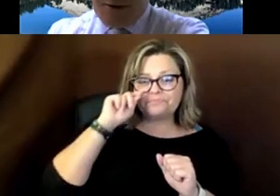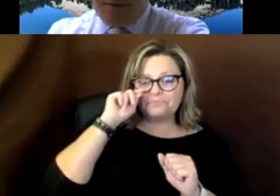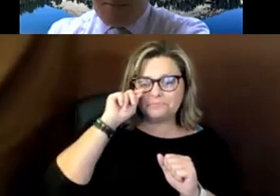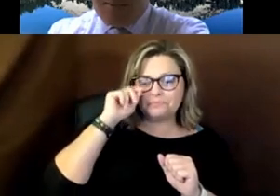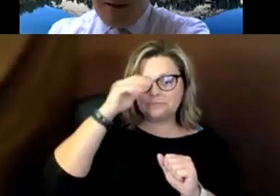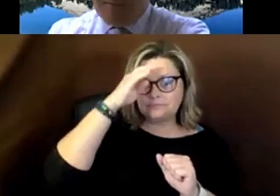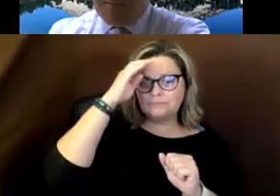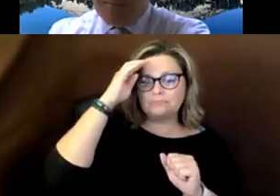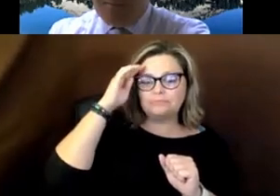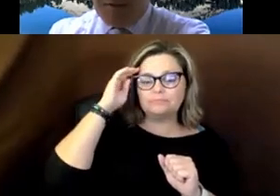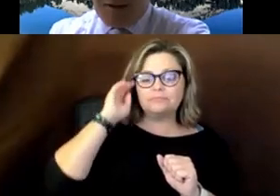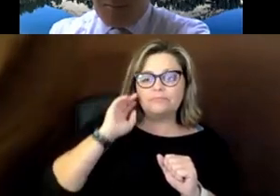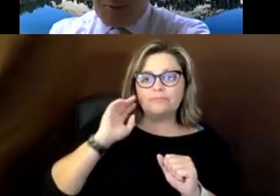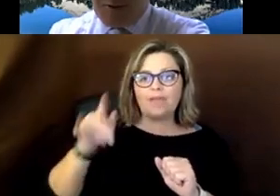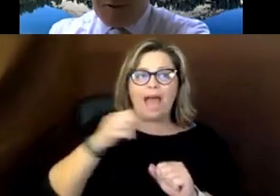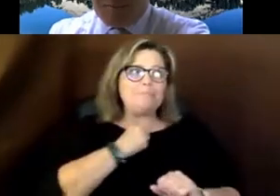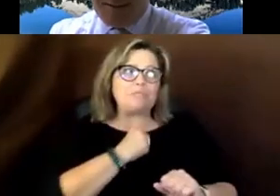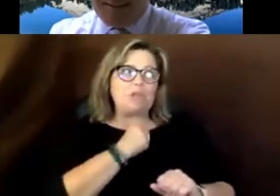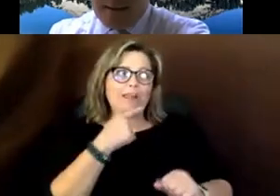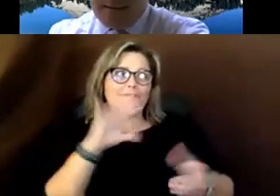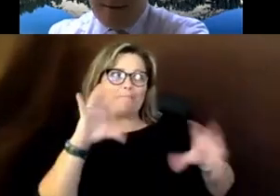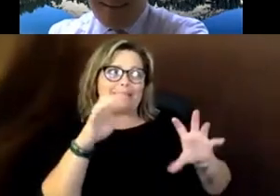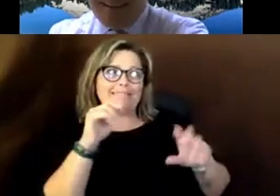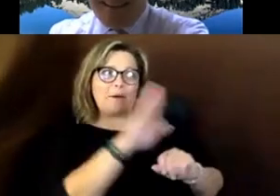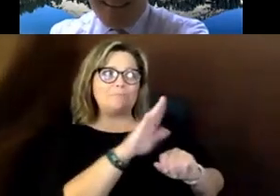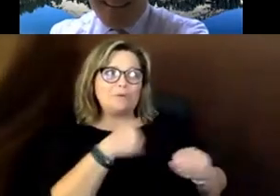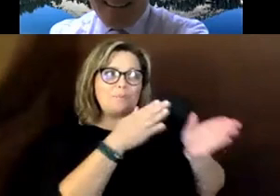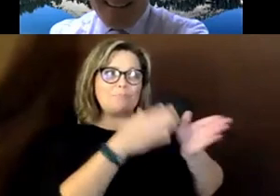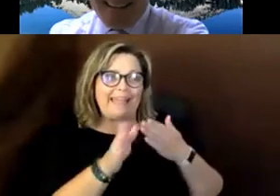Sorry if I'm messing up your protocols, but.